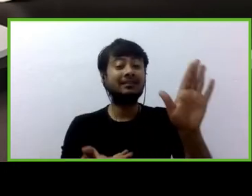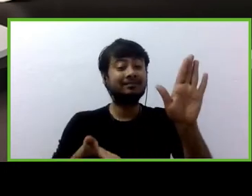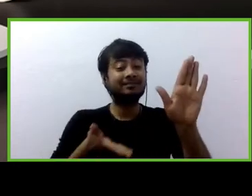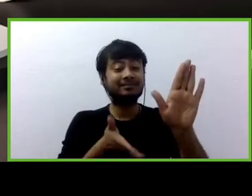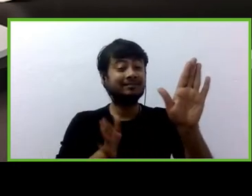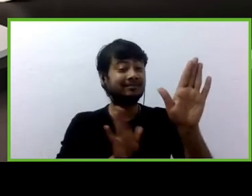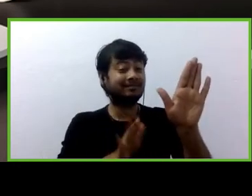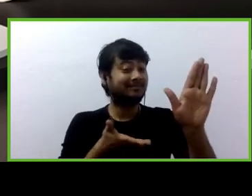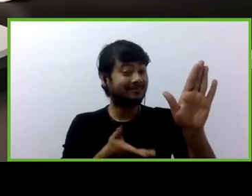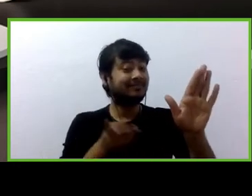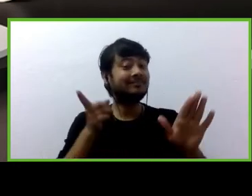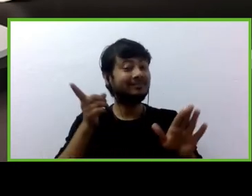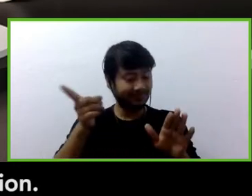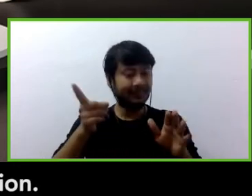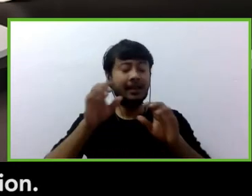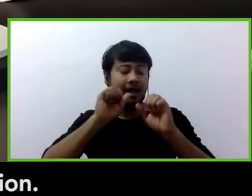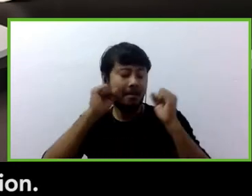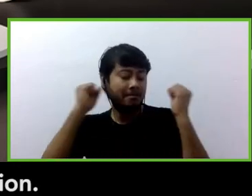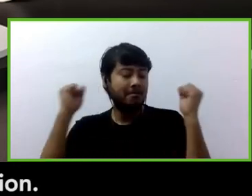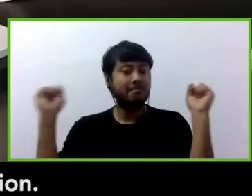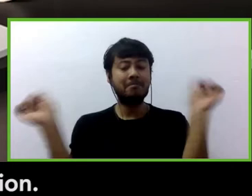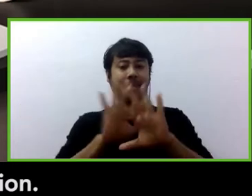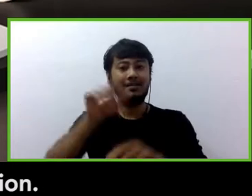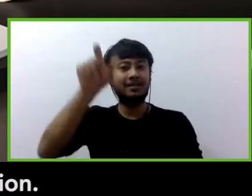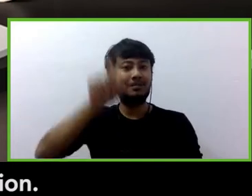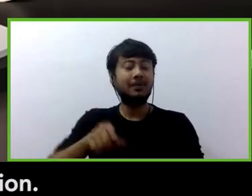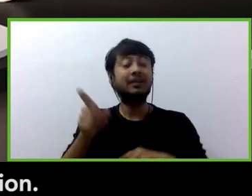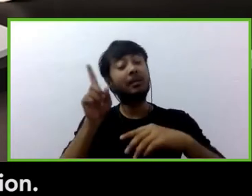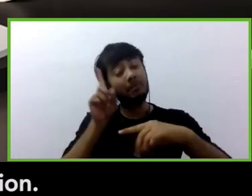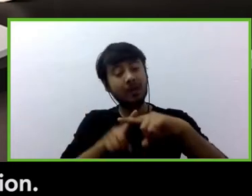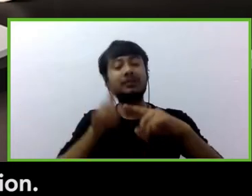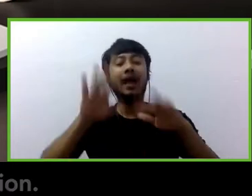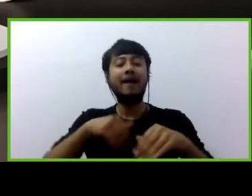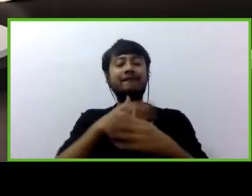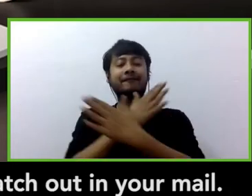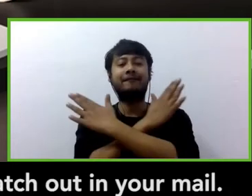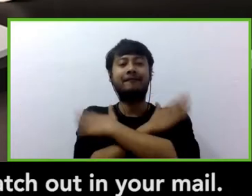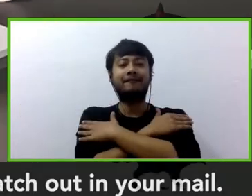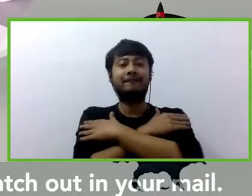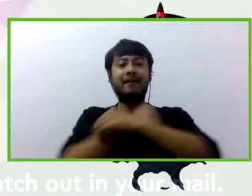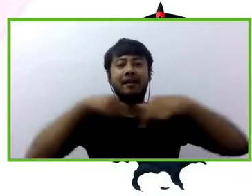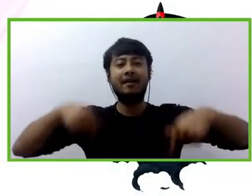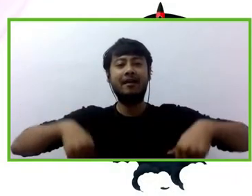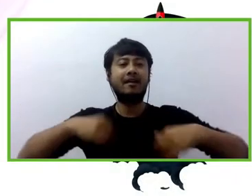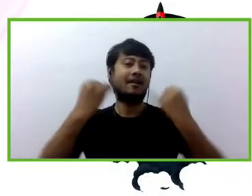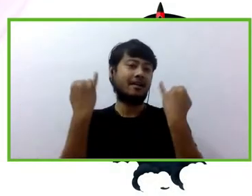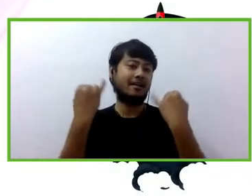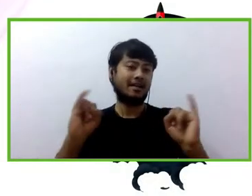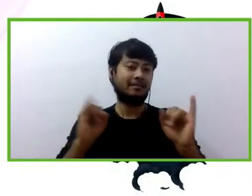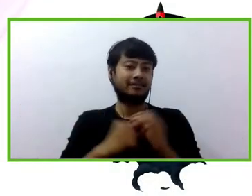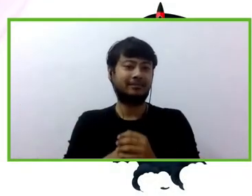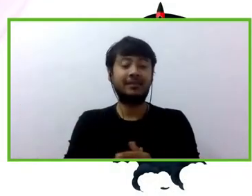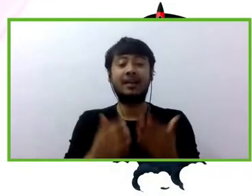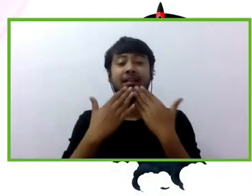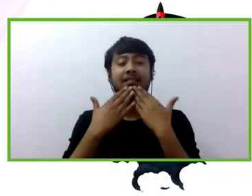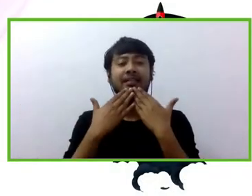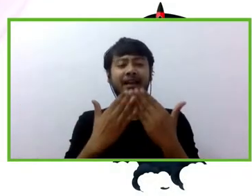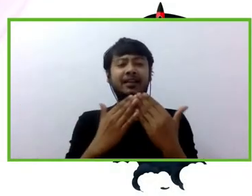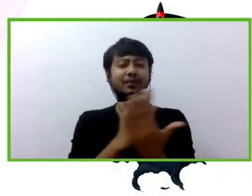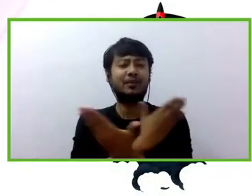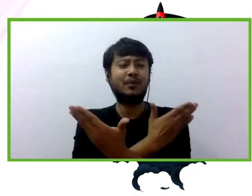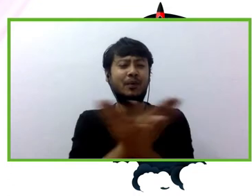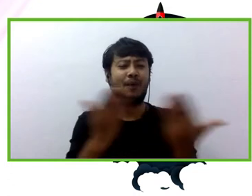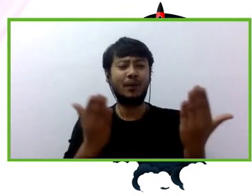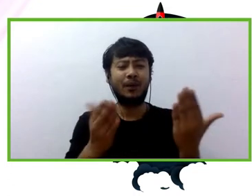quadriplegic. Thank you all for the active participation. The IIS team will be reaching out to all